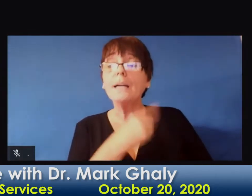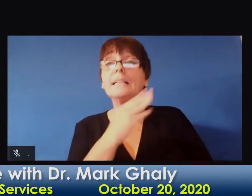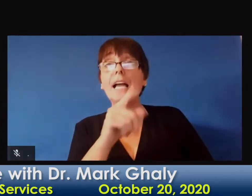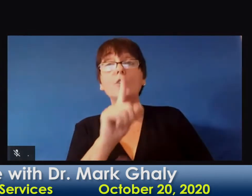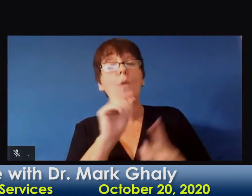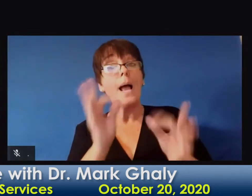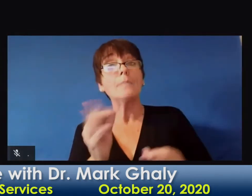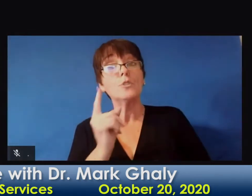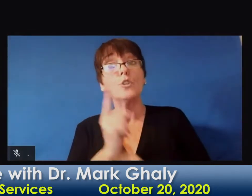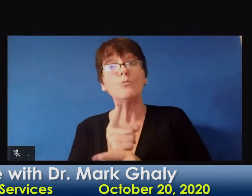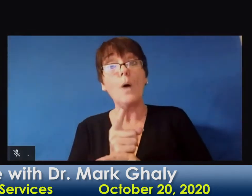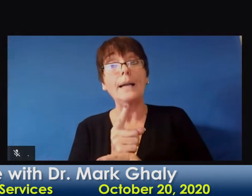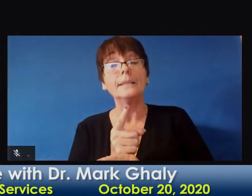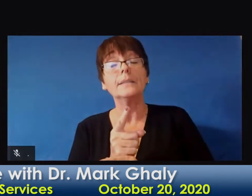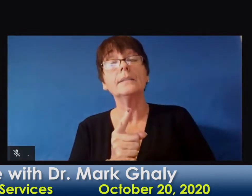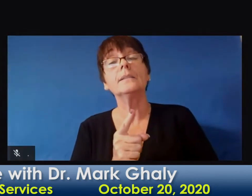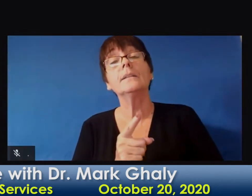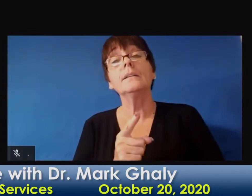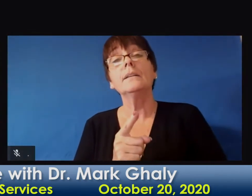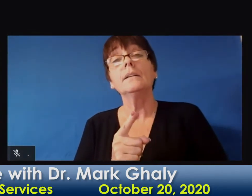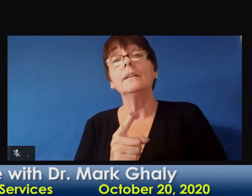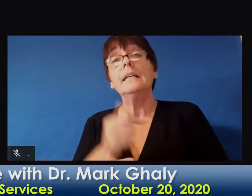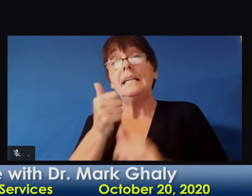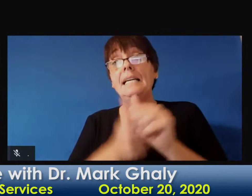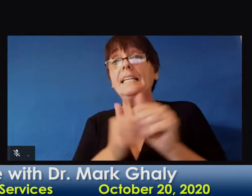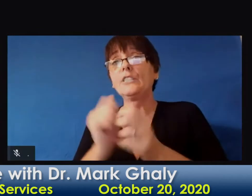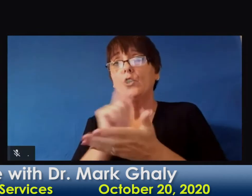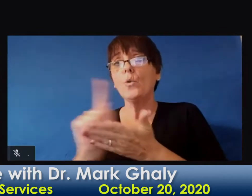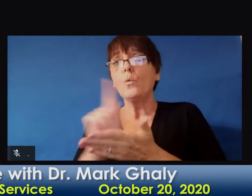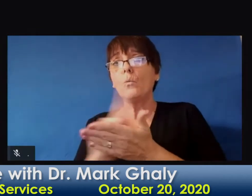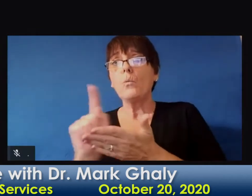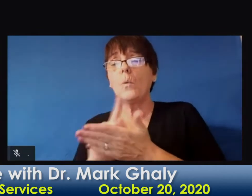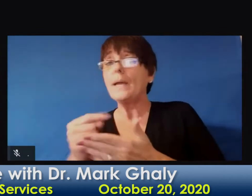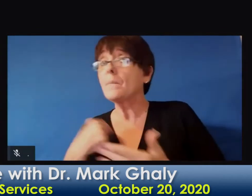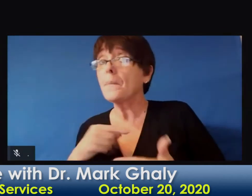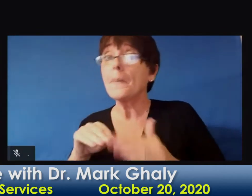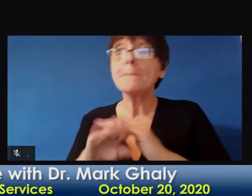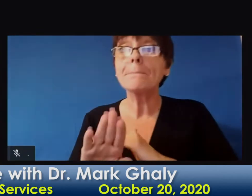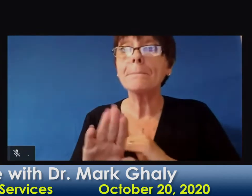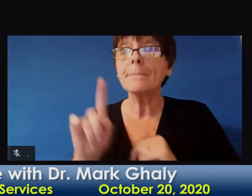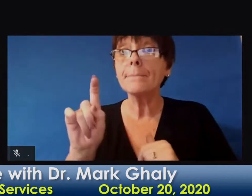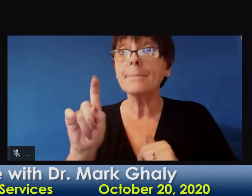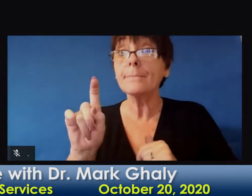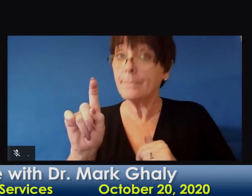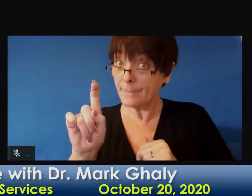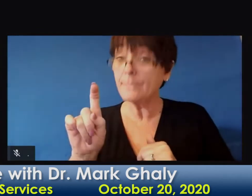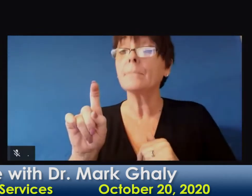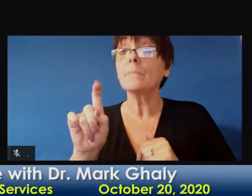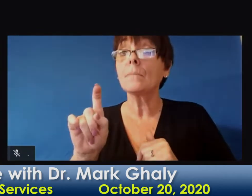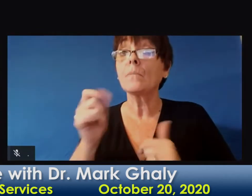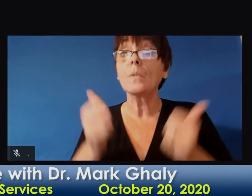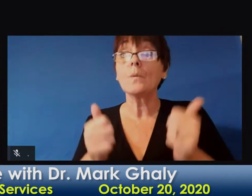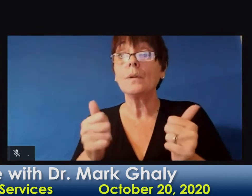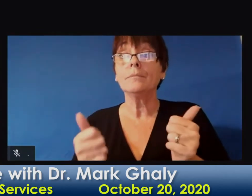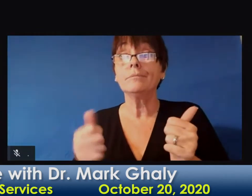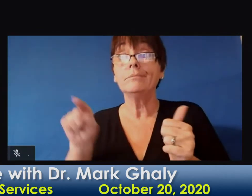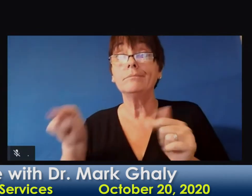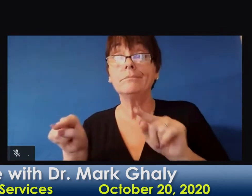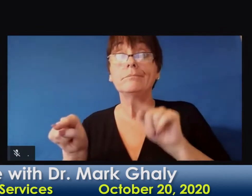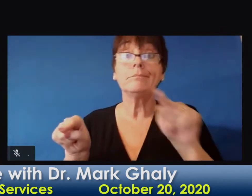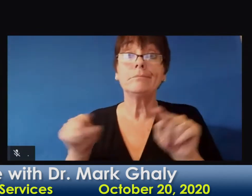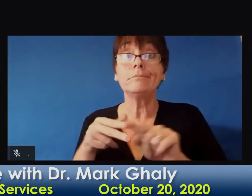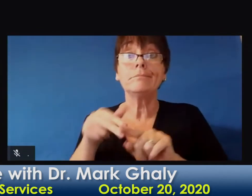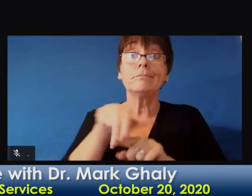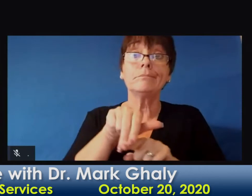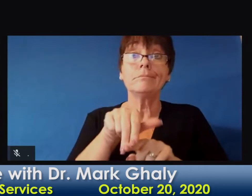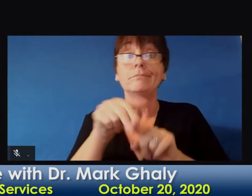absolutely right. There's each week we sort of walk in and wonder whether we're going to be, which side of the threshold that we're going to